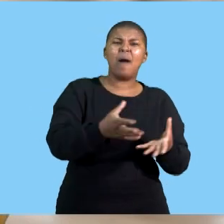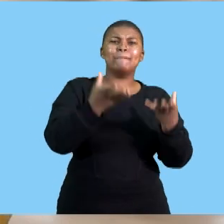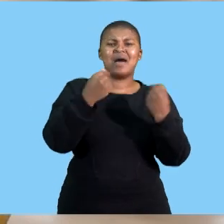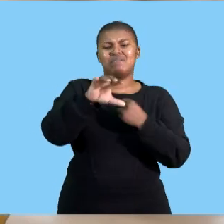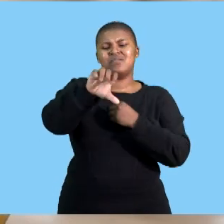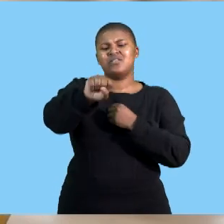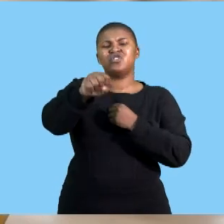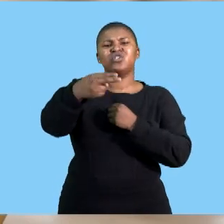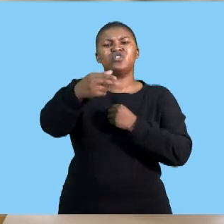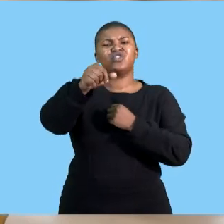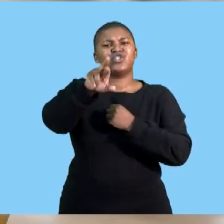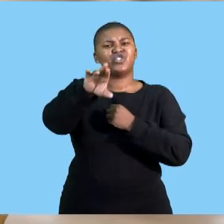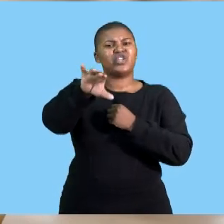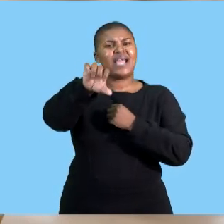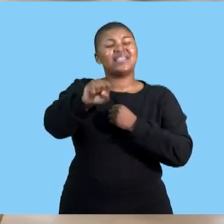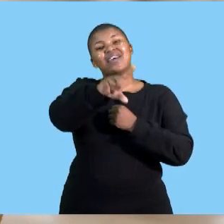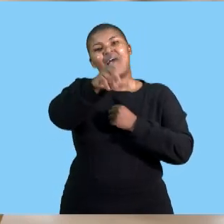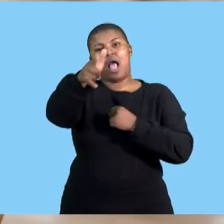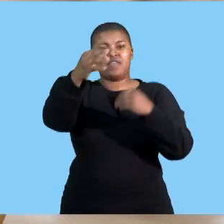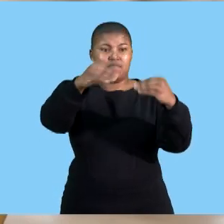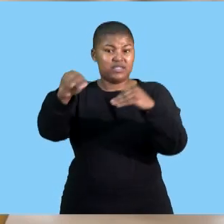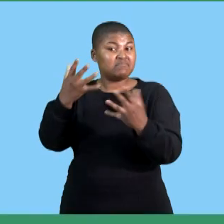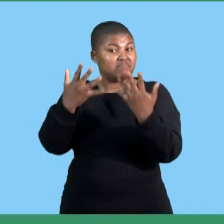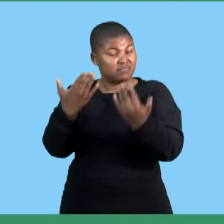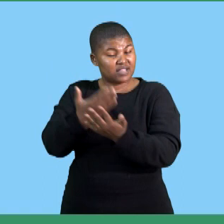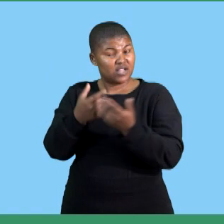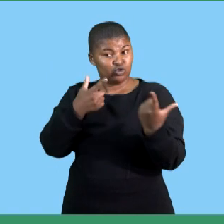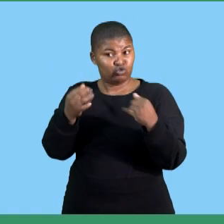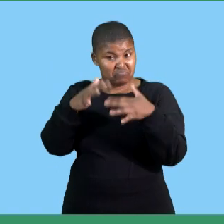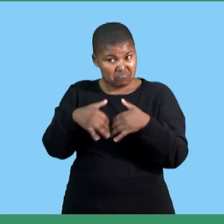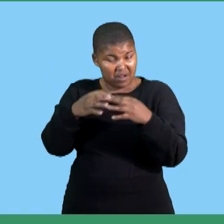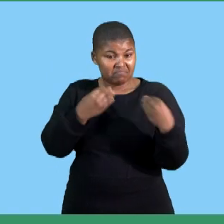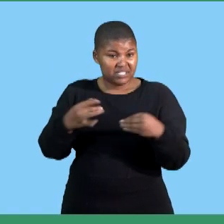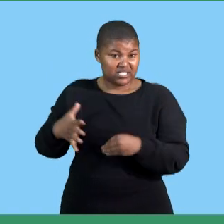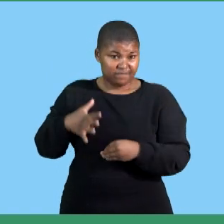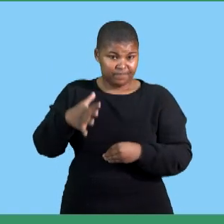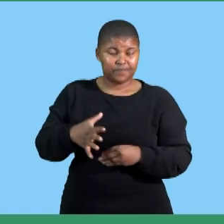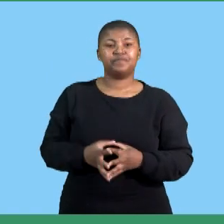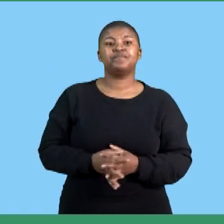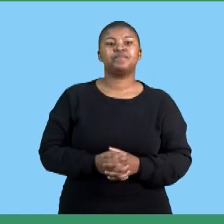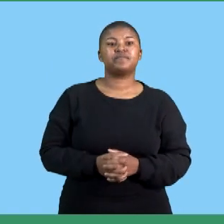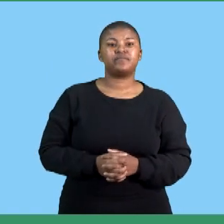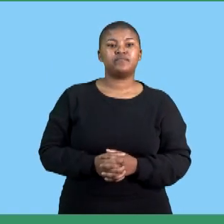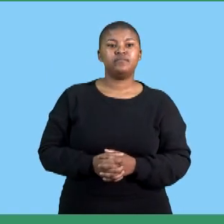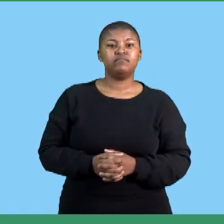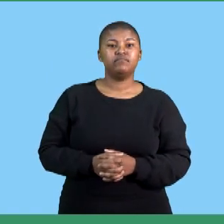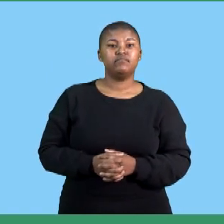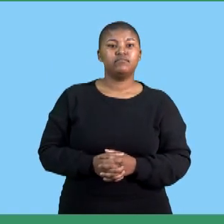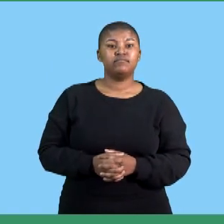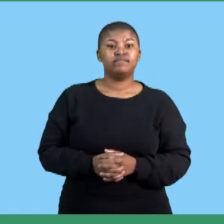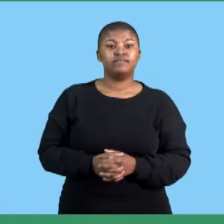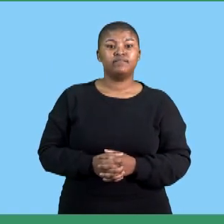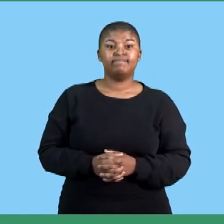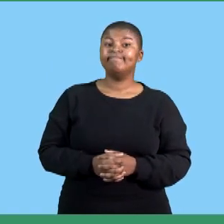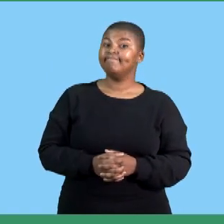that you can look into if you want to start a business. This type of funding carries high risk for the investor.